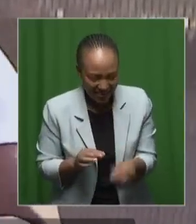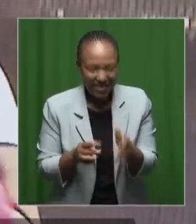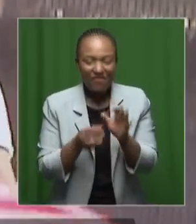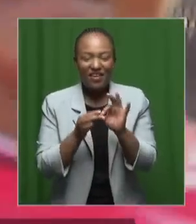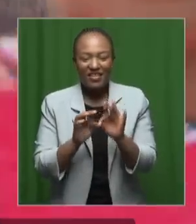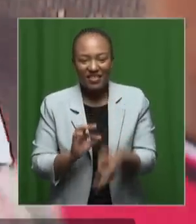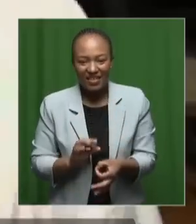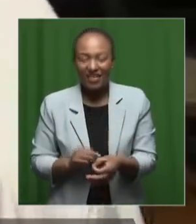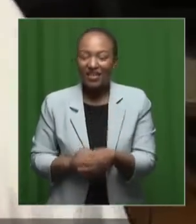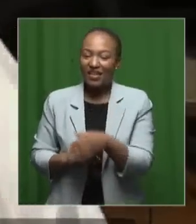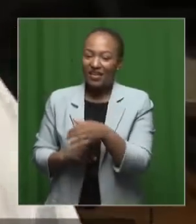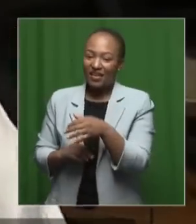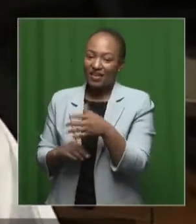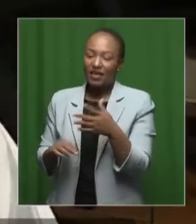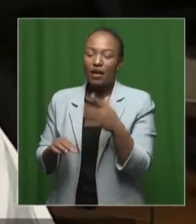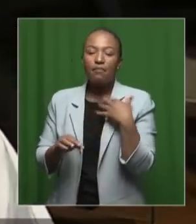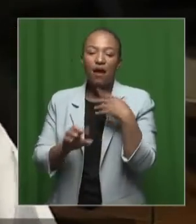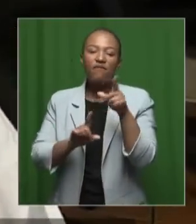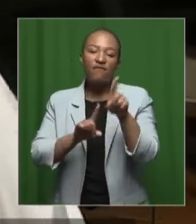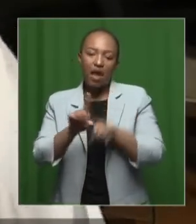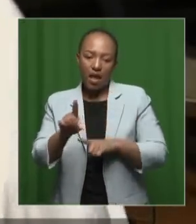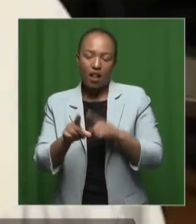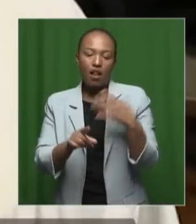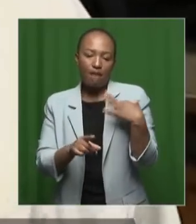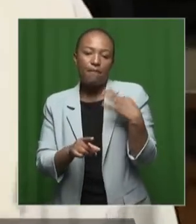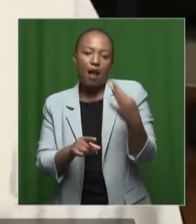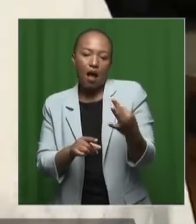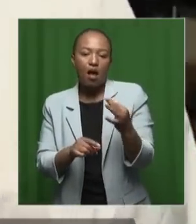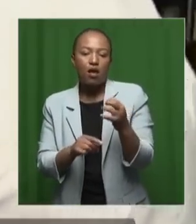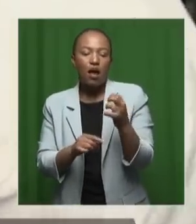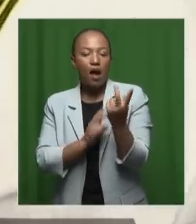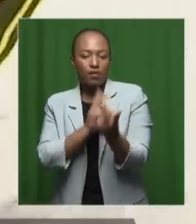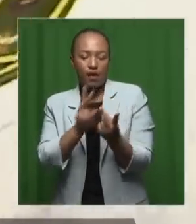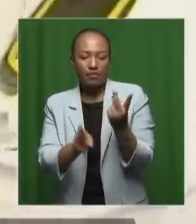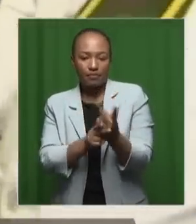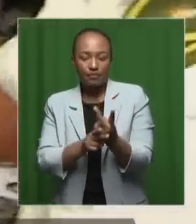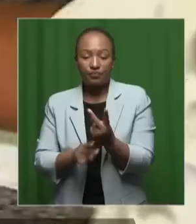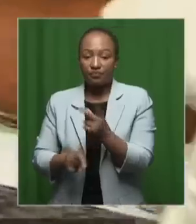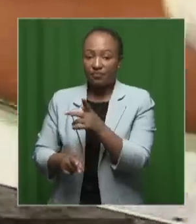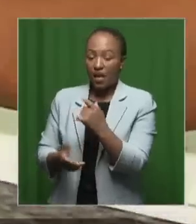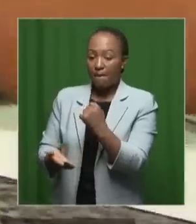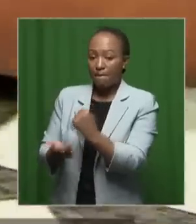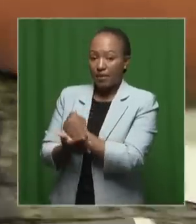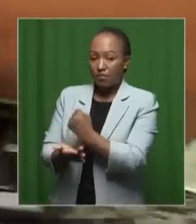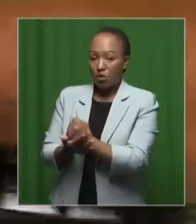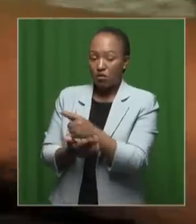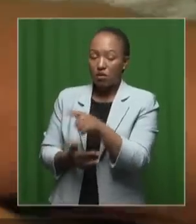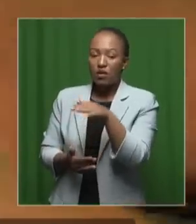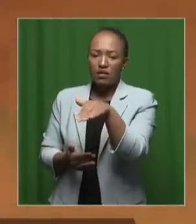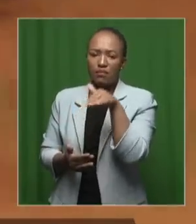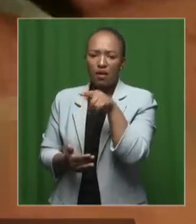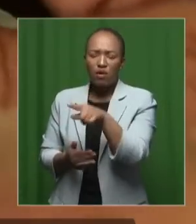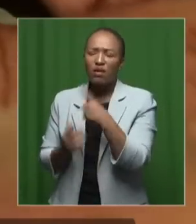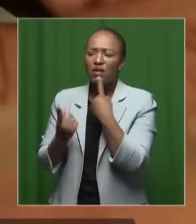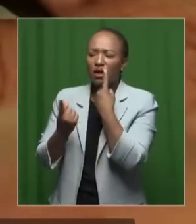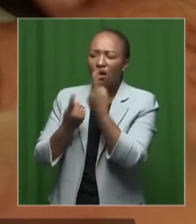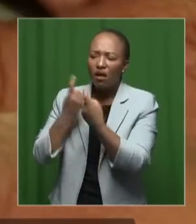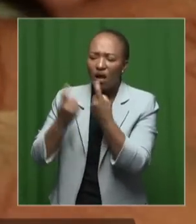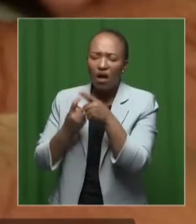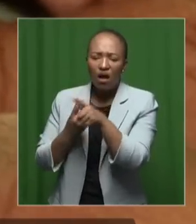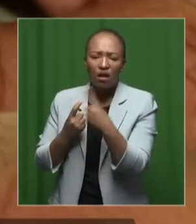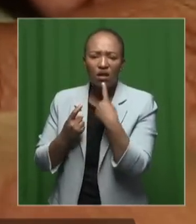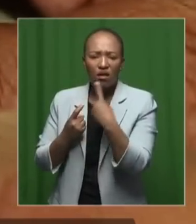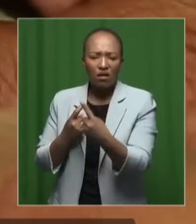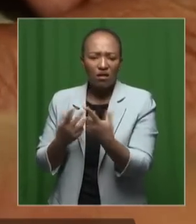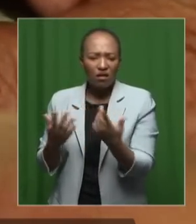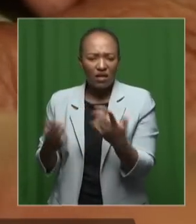Okay, so I failed to apply another. All right. Uthi passport is Zimbabwe malini because liyakhala lithi ngeke